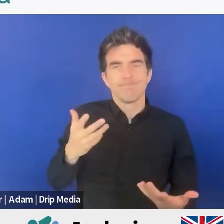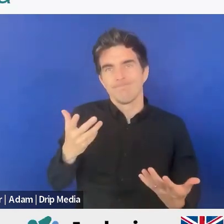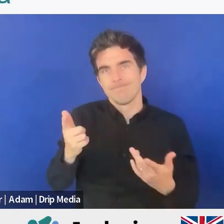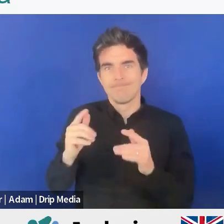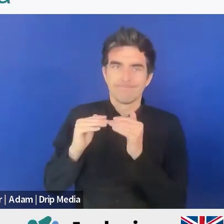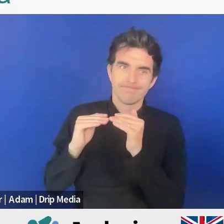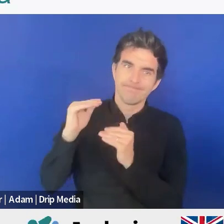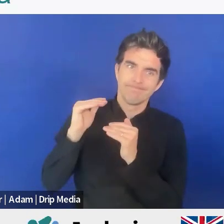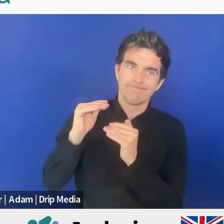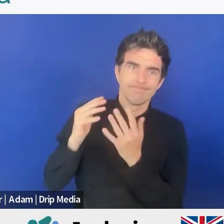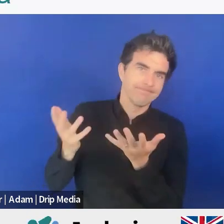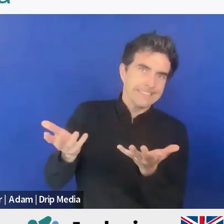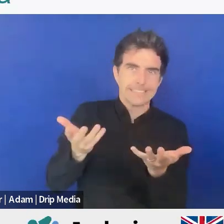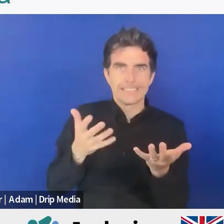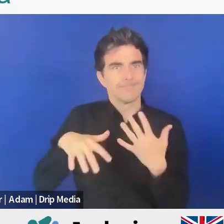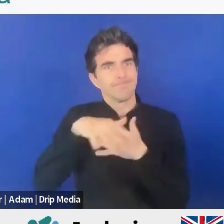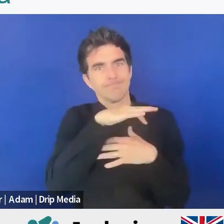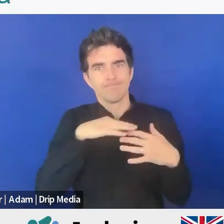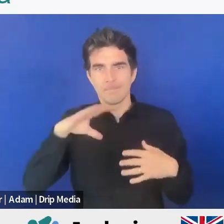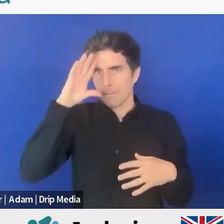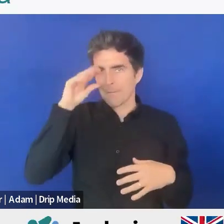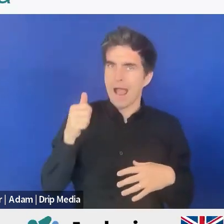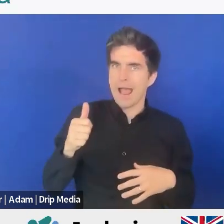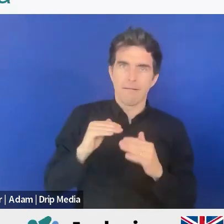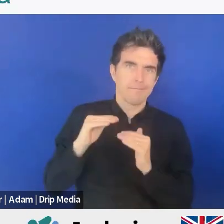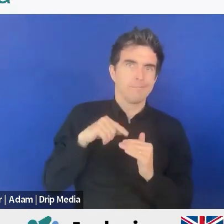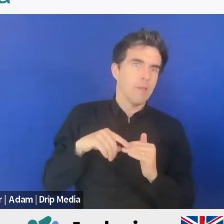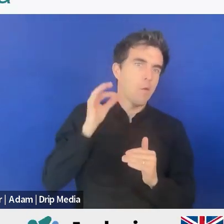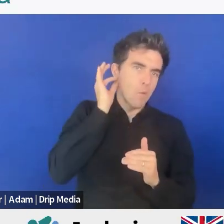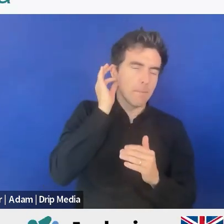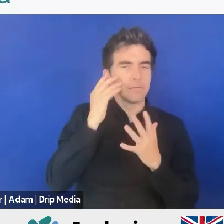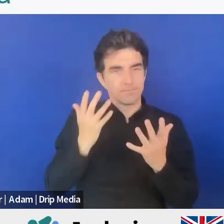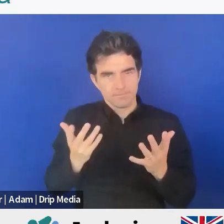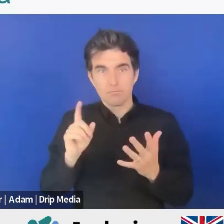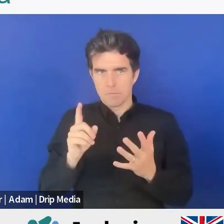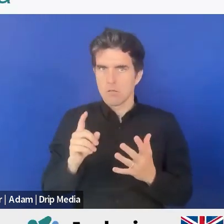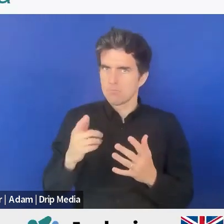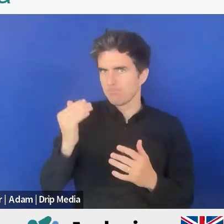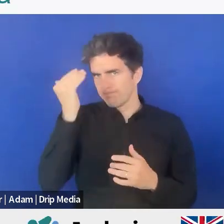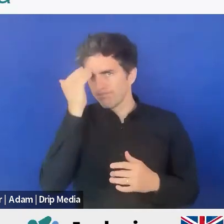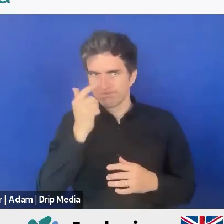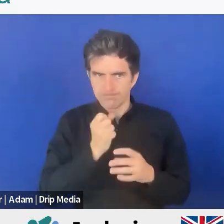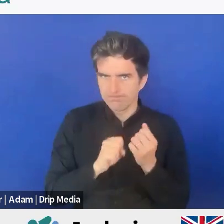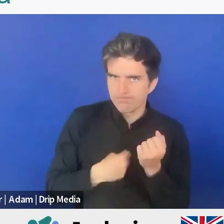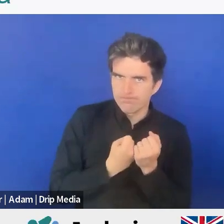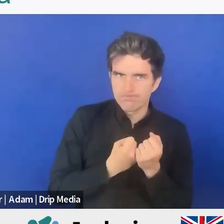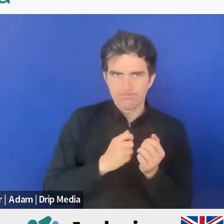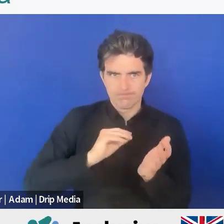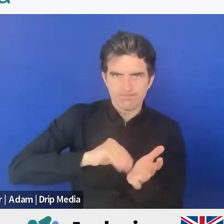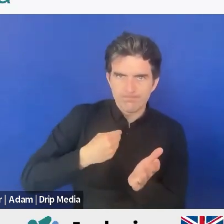the political side to sort of lobby on those sort of social and disability and the broader sort of